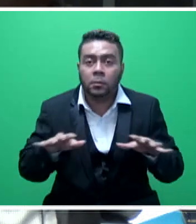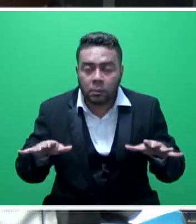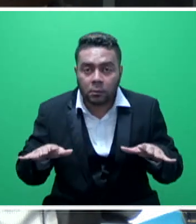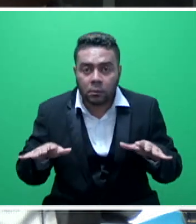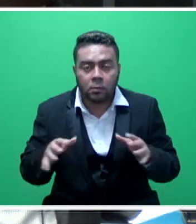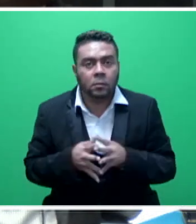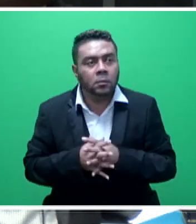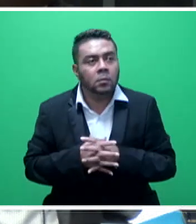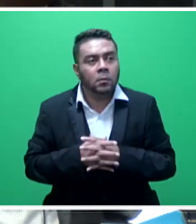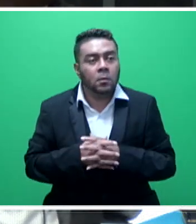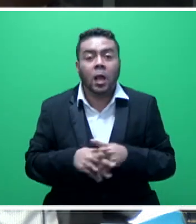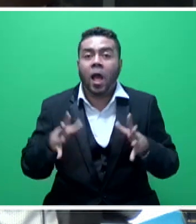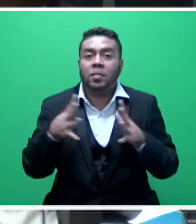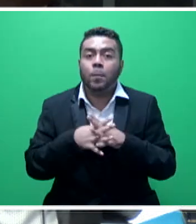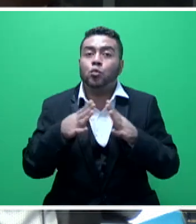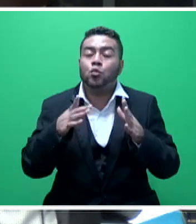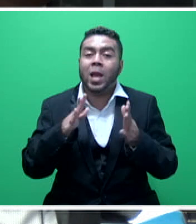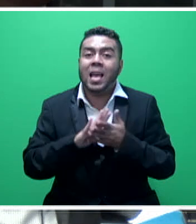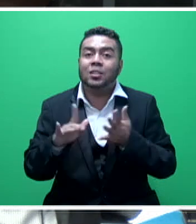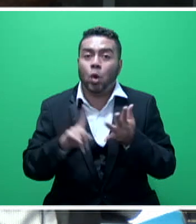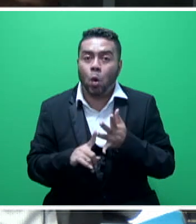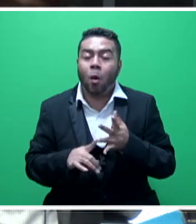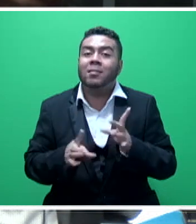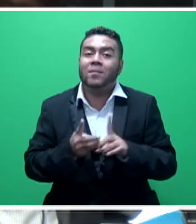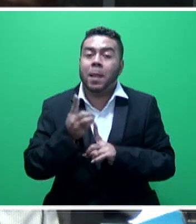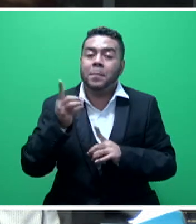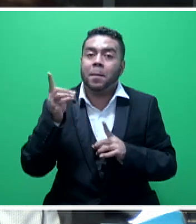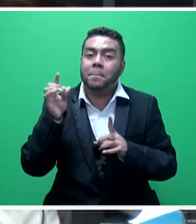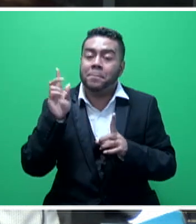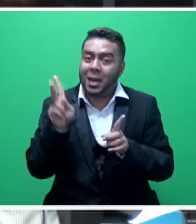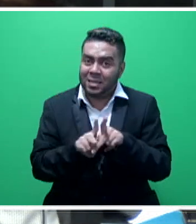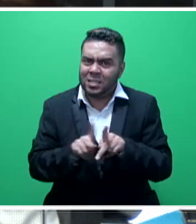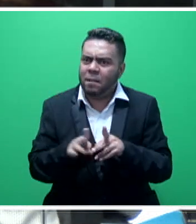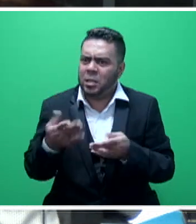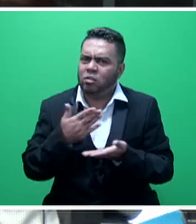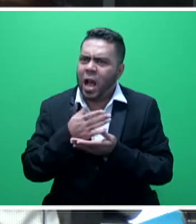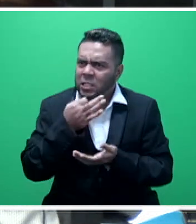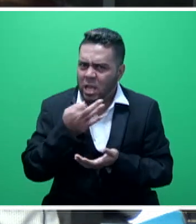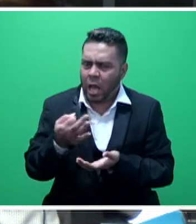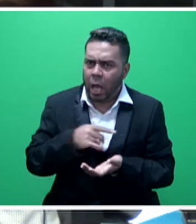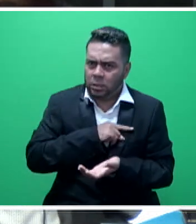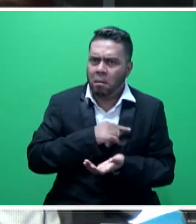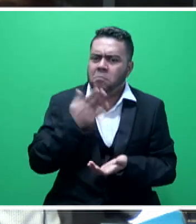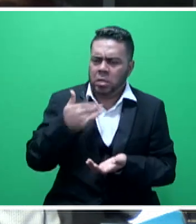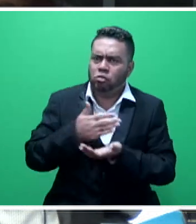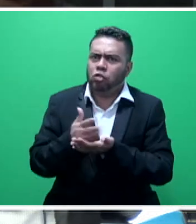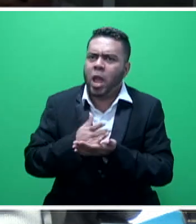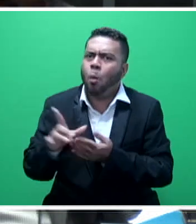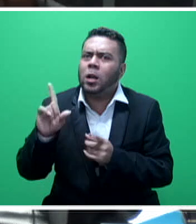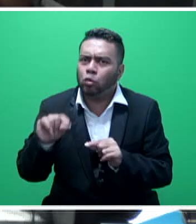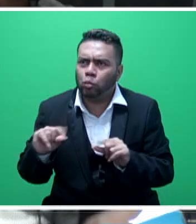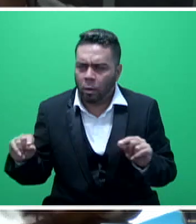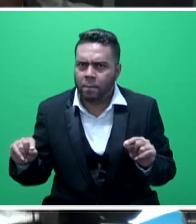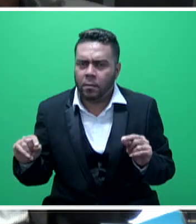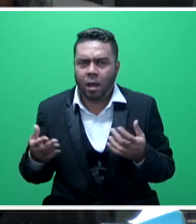speeches, WHO, our development partners have been asking us to share about what we've been able to do.